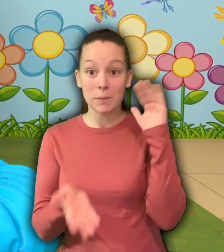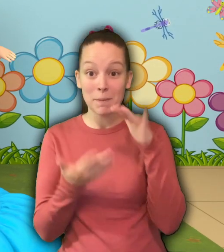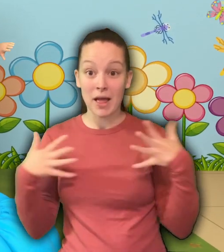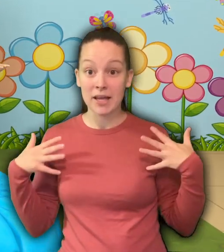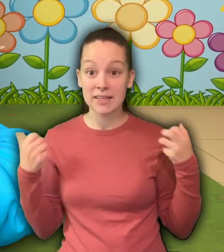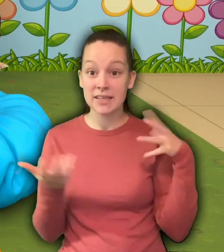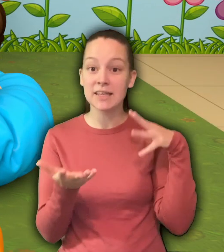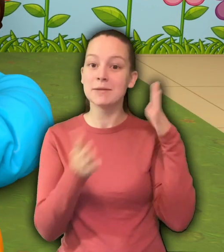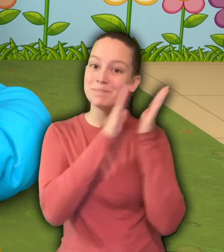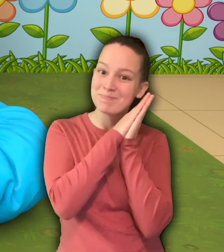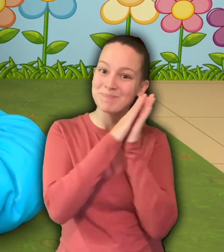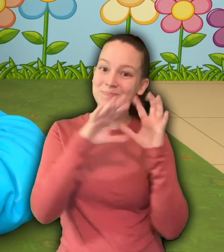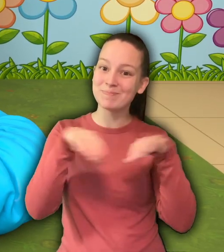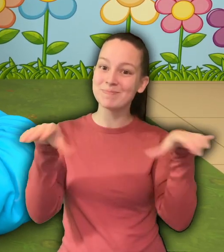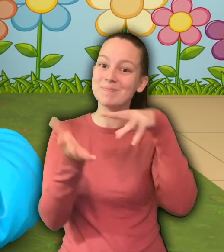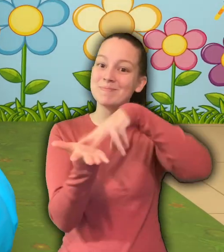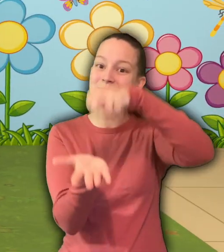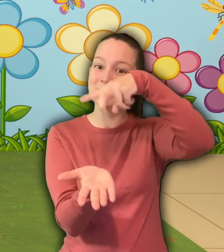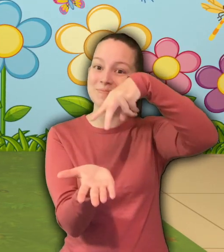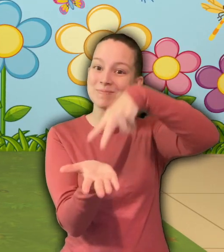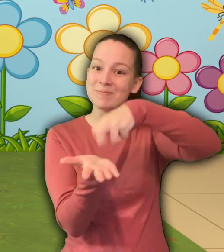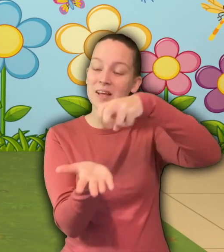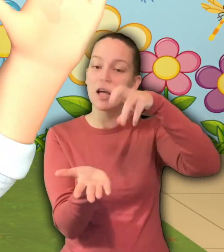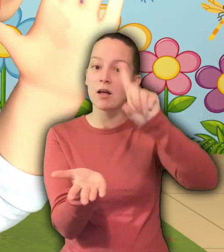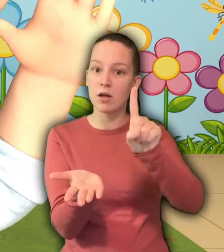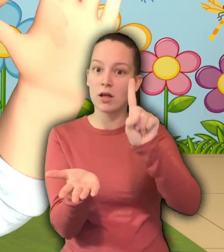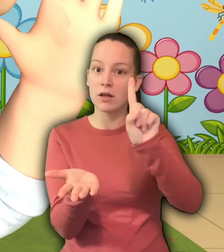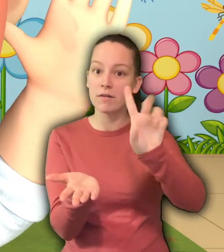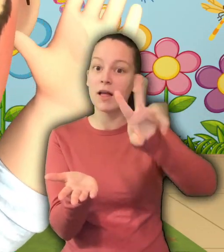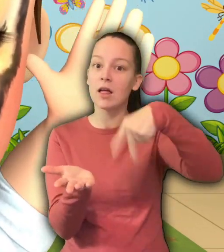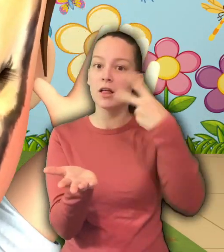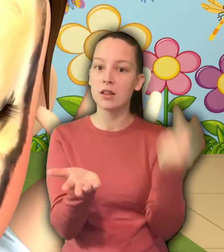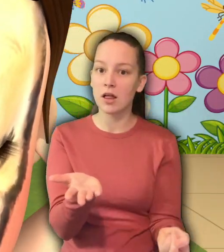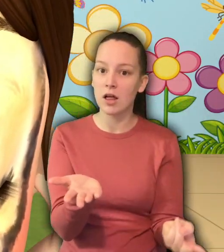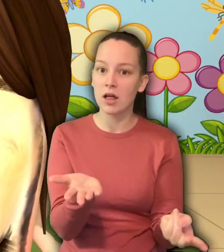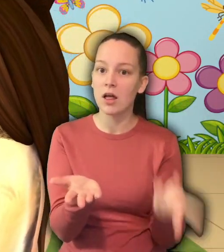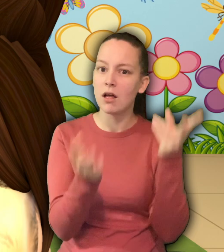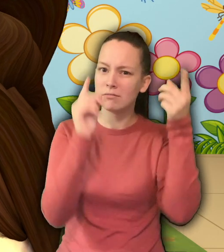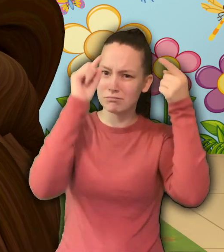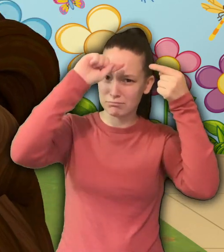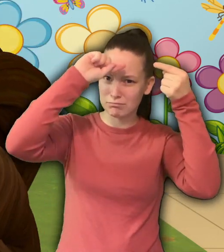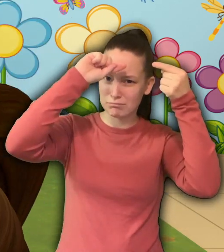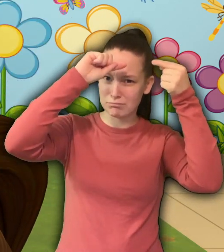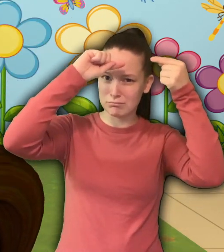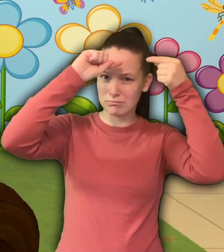Two little monkeys jumping on the bed. One fell off.